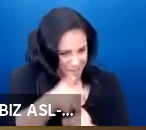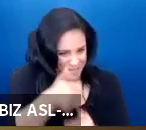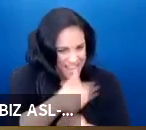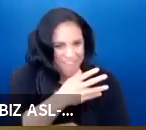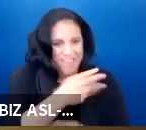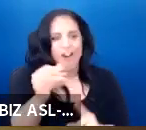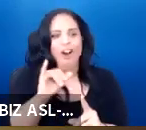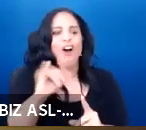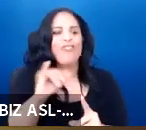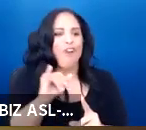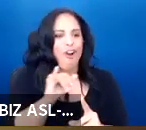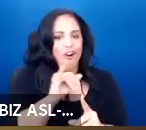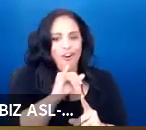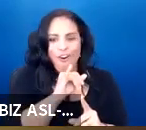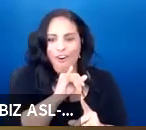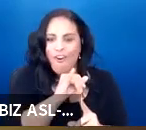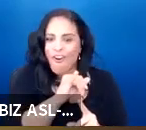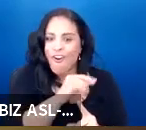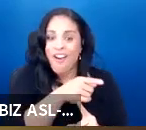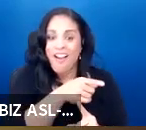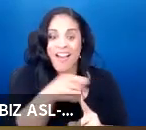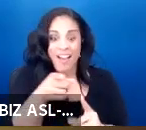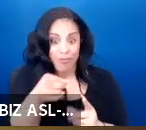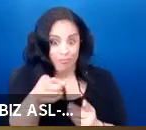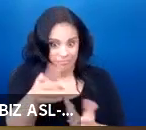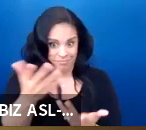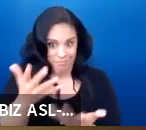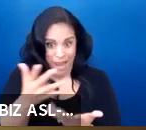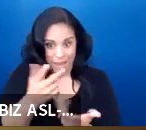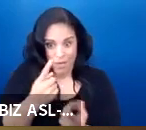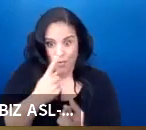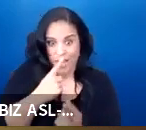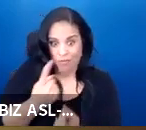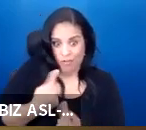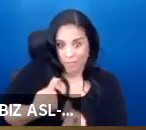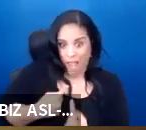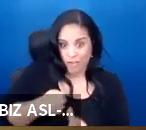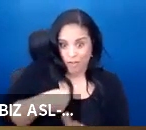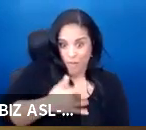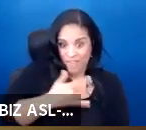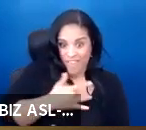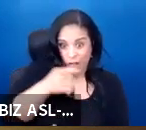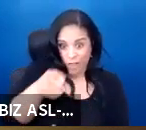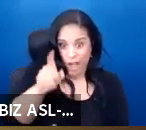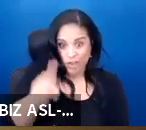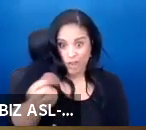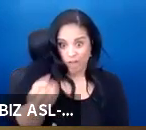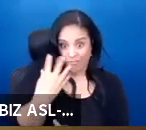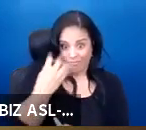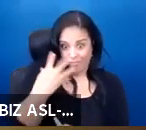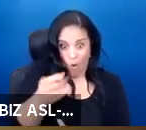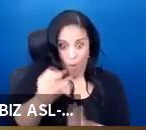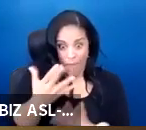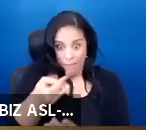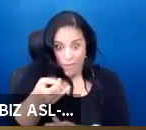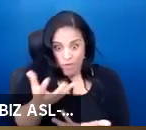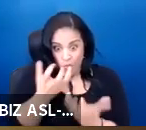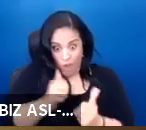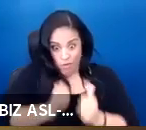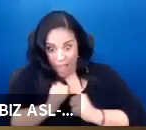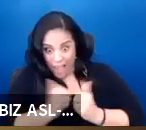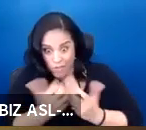own acting to get responses that you feel they should be giving, or that you want them to give,